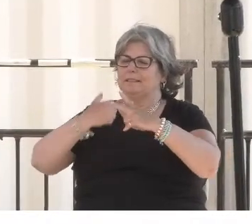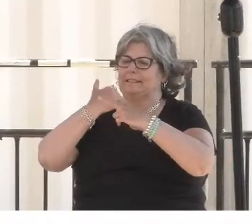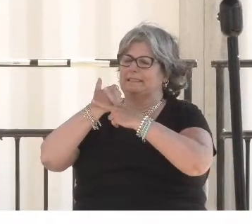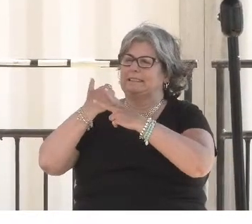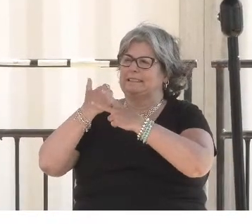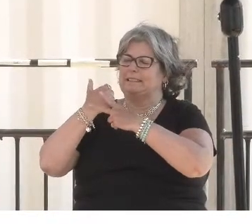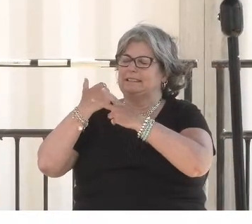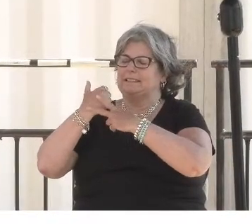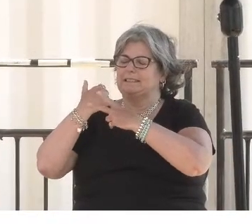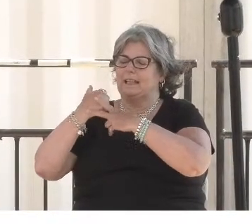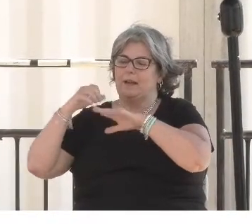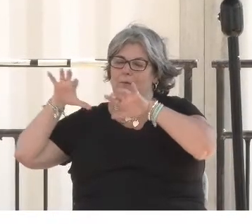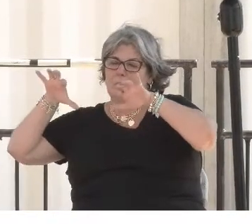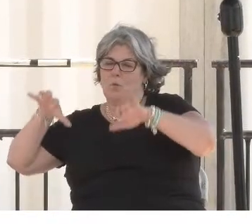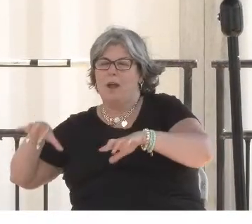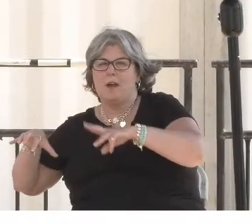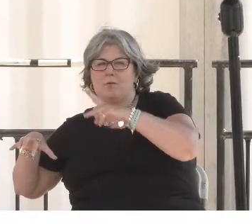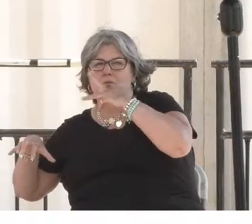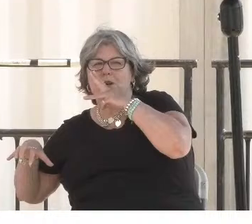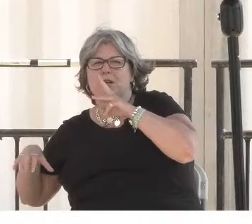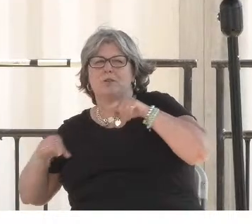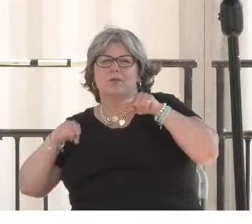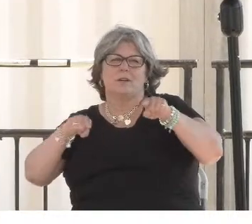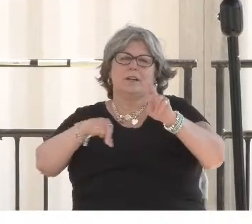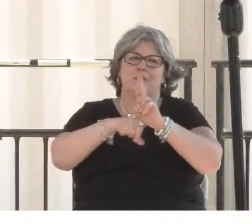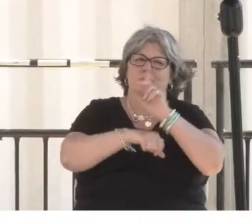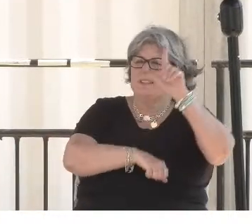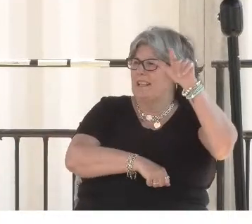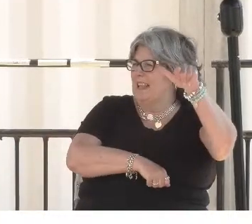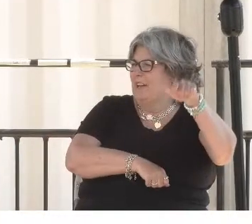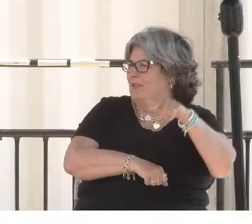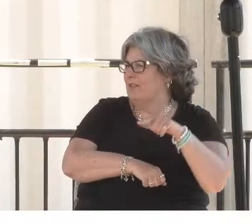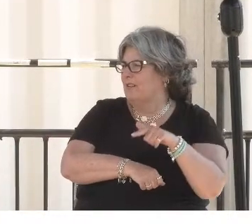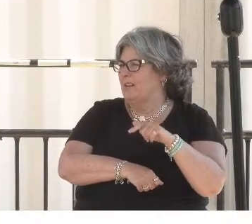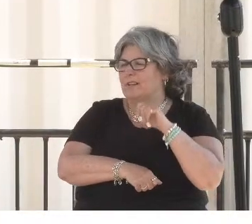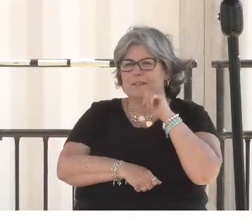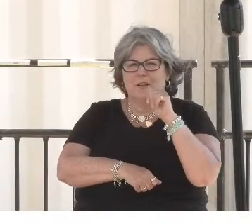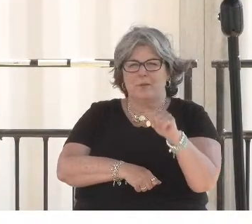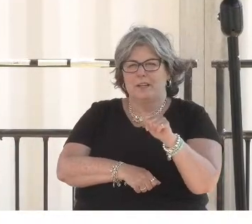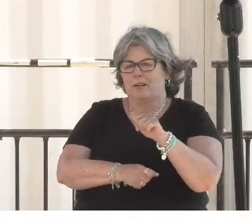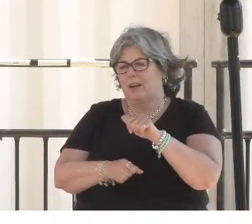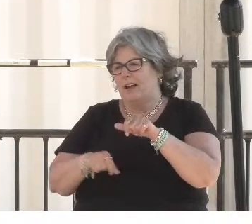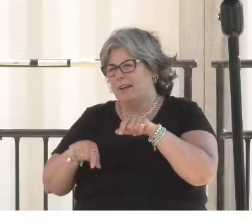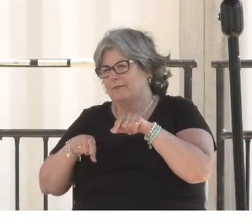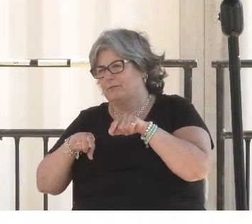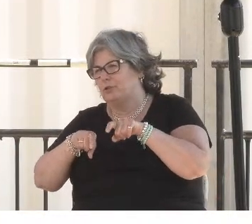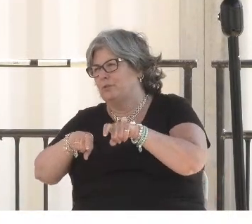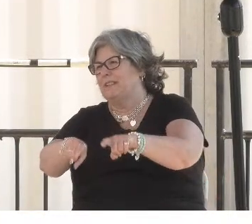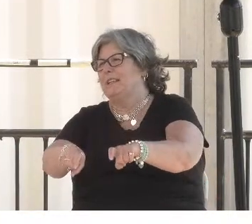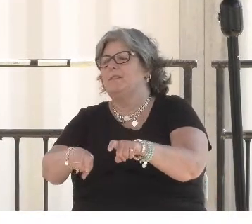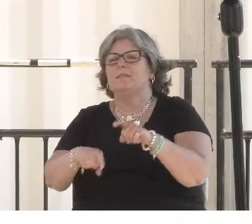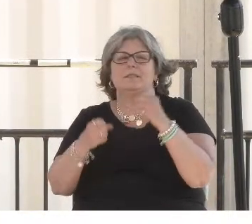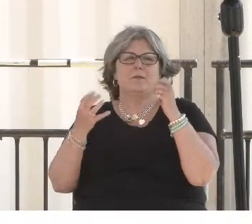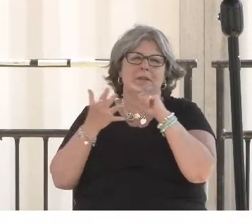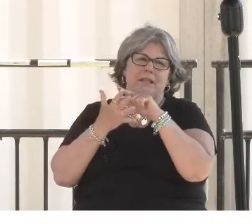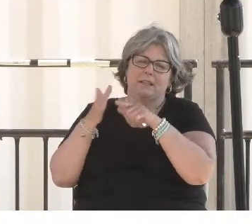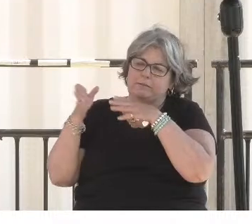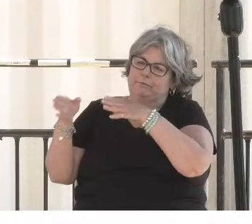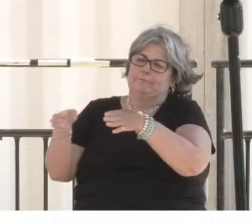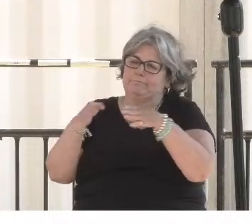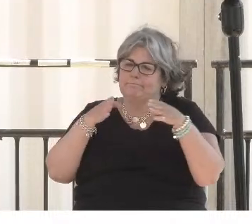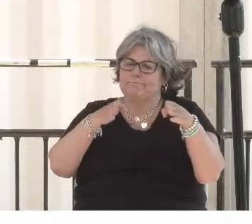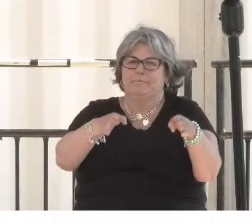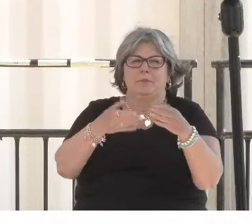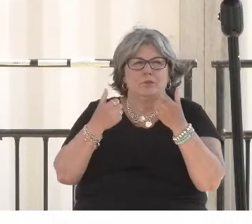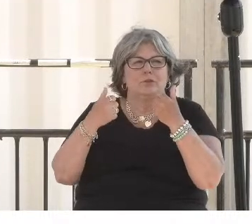when water's abundant and then use it later in the summer. So we don't have to till and we don't have to do these things. So we're trying many different things to